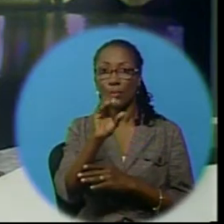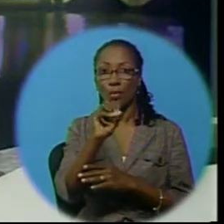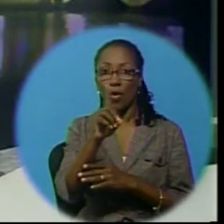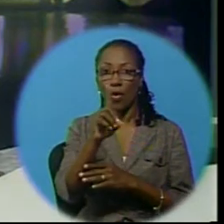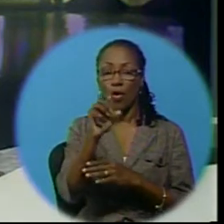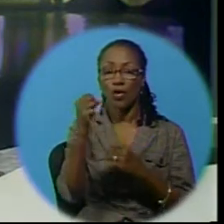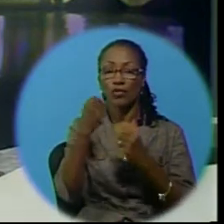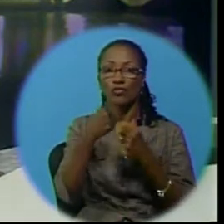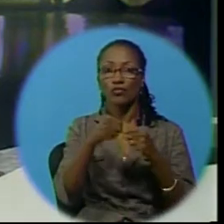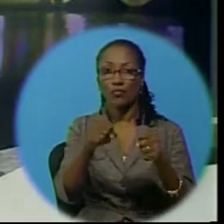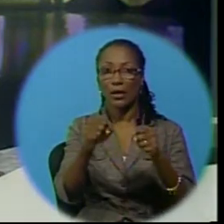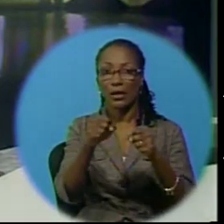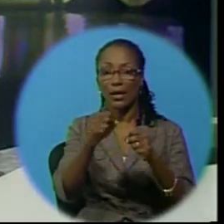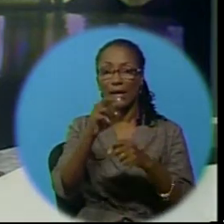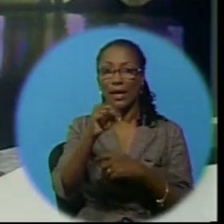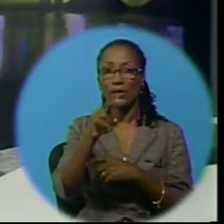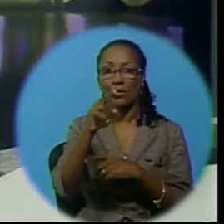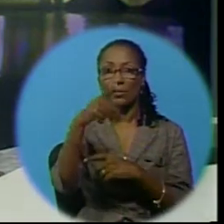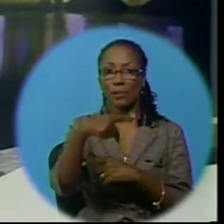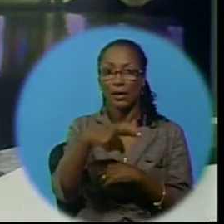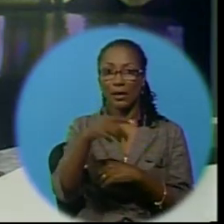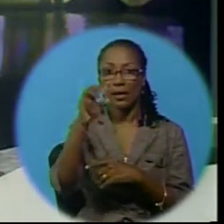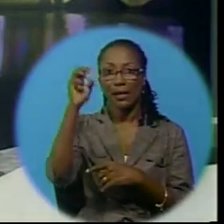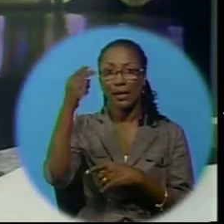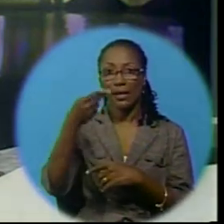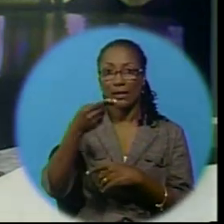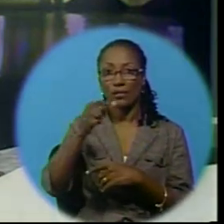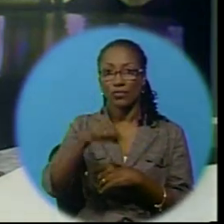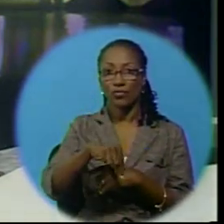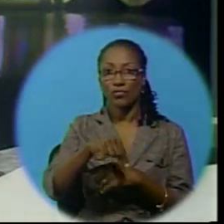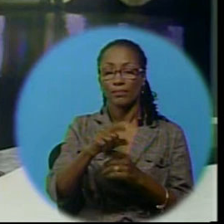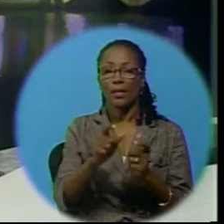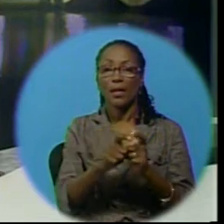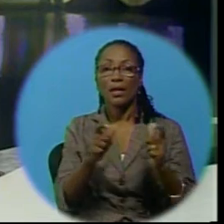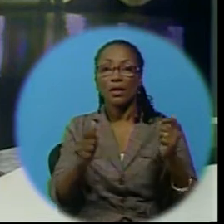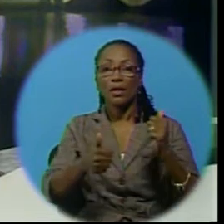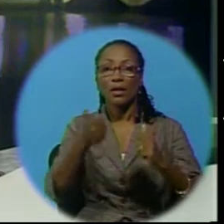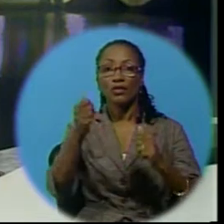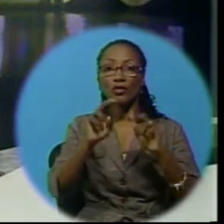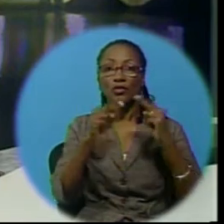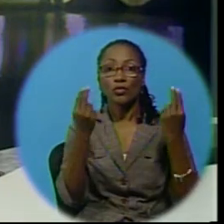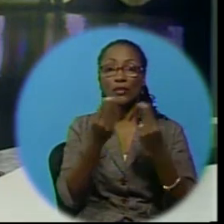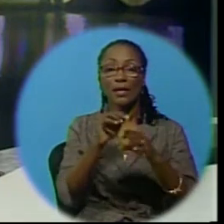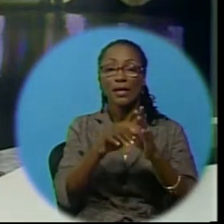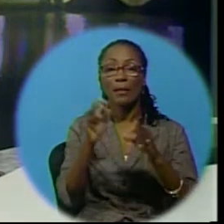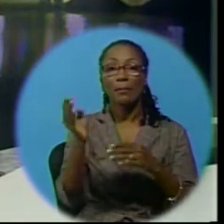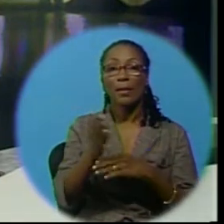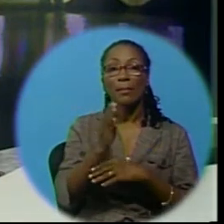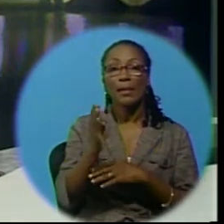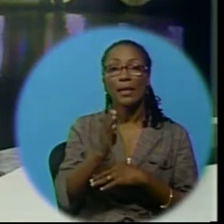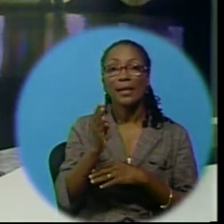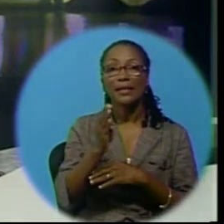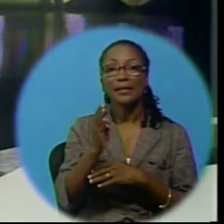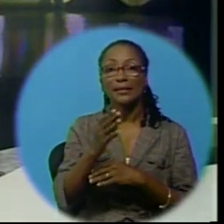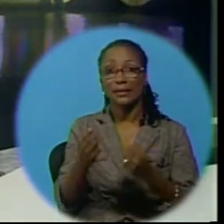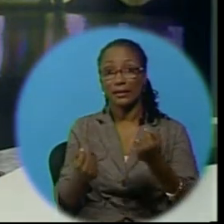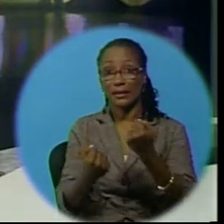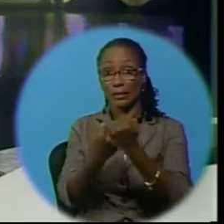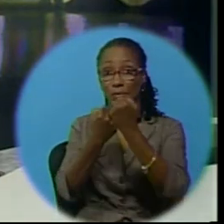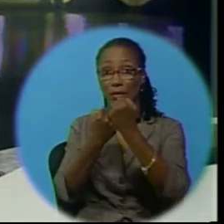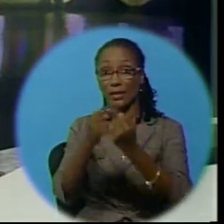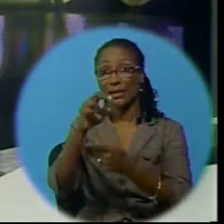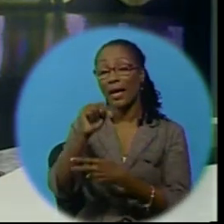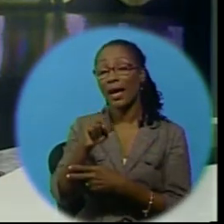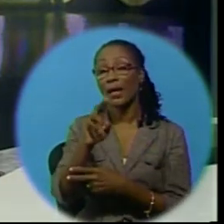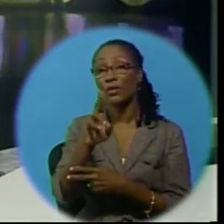NUPW headquarters. Well, meantime, the largest union in Barbados has thrown its support behind the call for a national strike by the National Union of